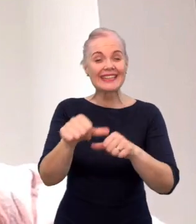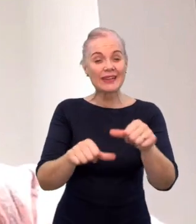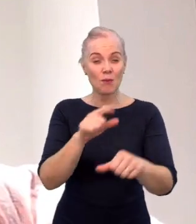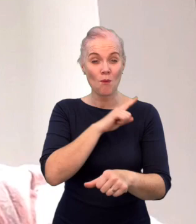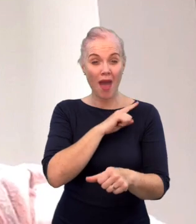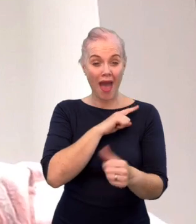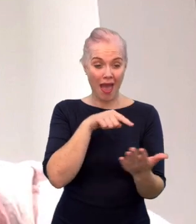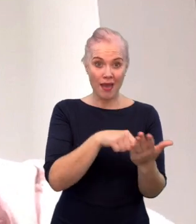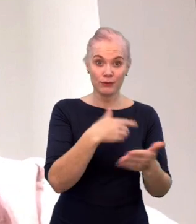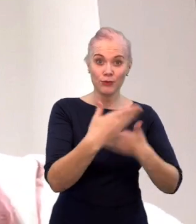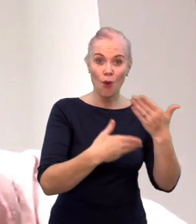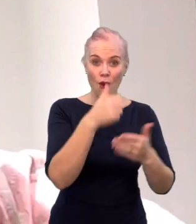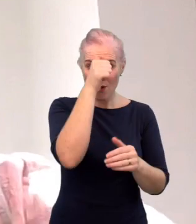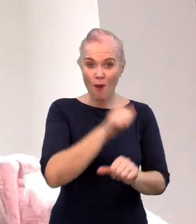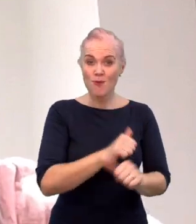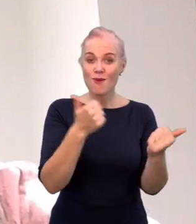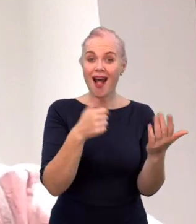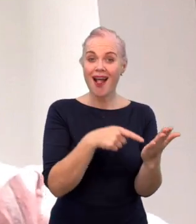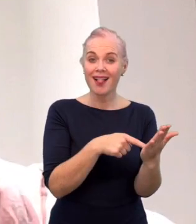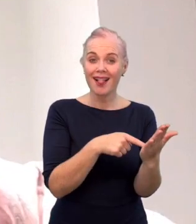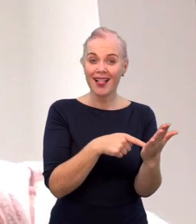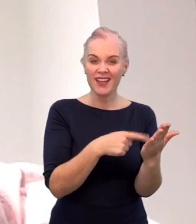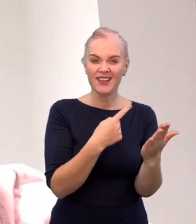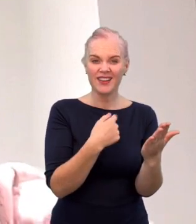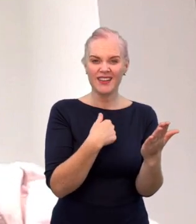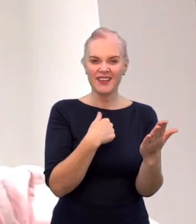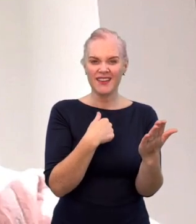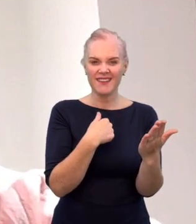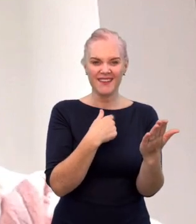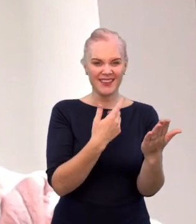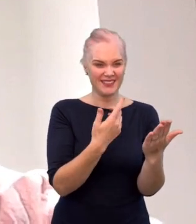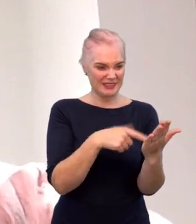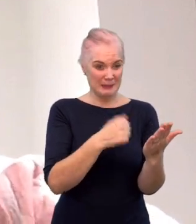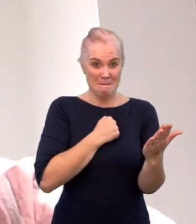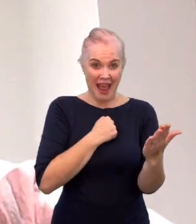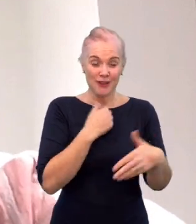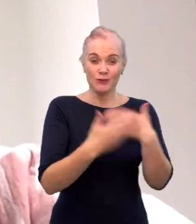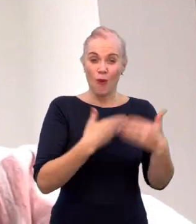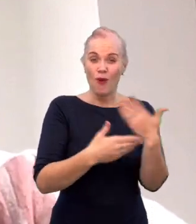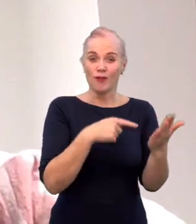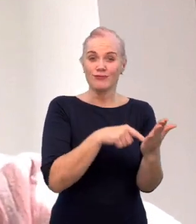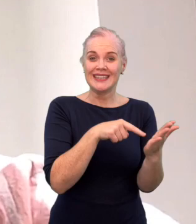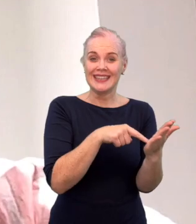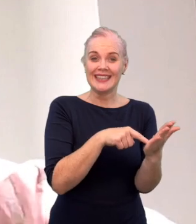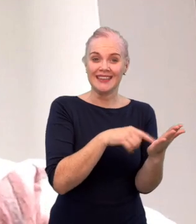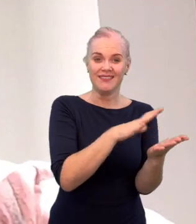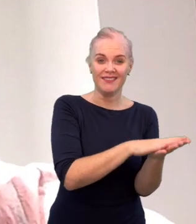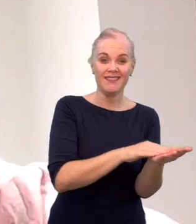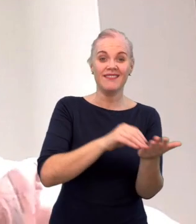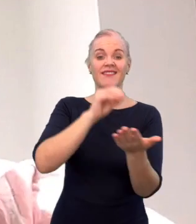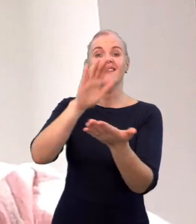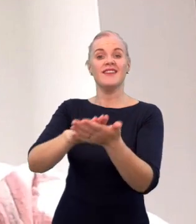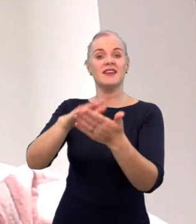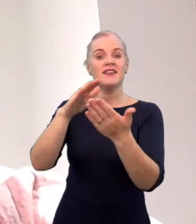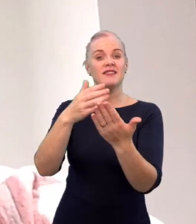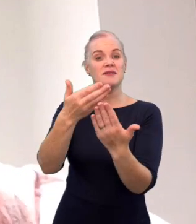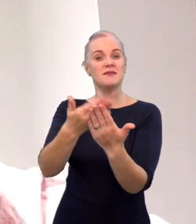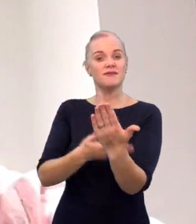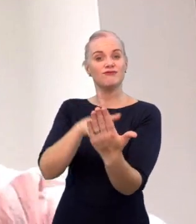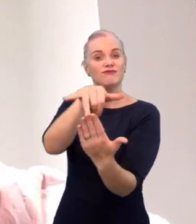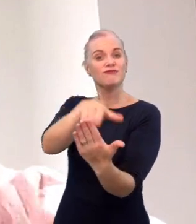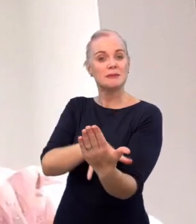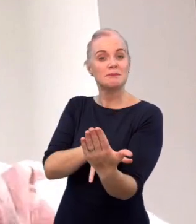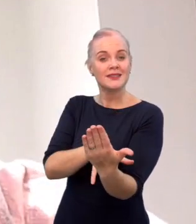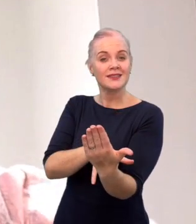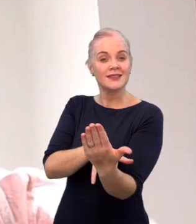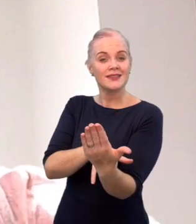easier process. I was like, well, I know this story. I'm not reinventing the wheel. Do you know what I mean? Like it's my story. I just take what's in the book and just